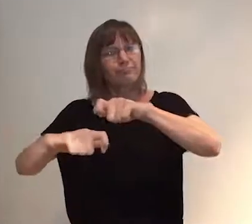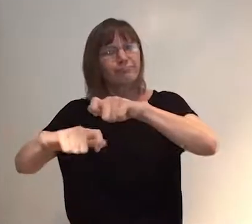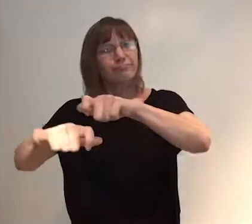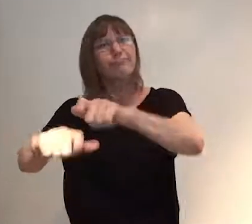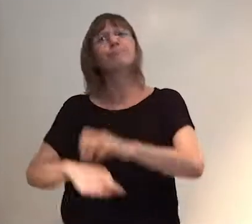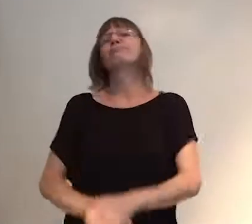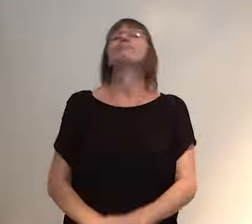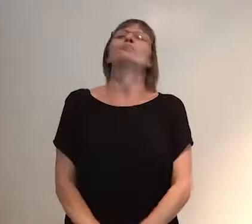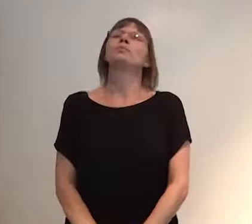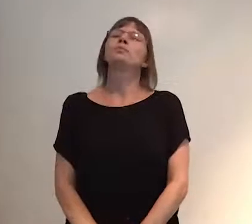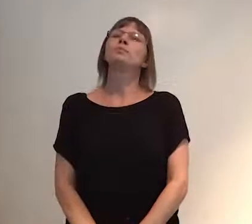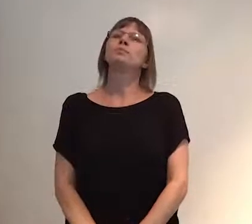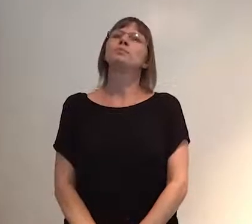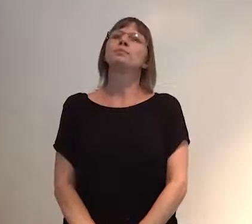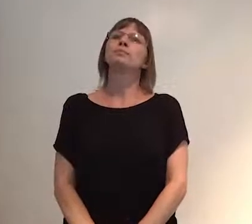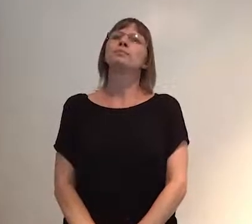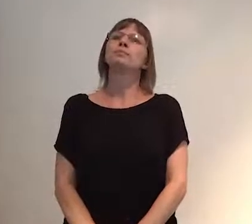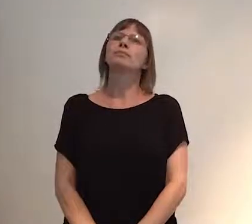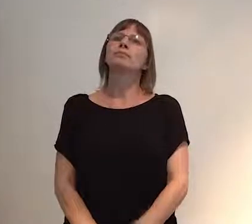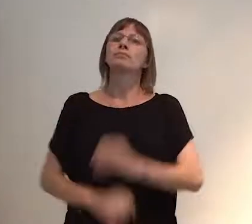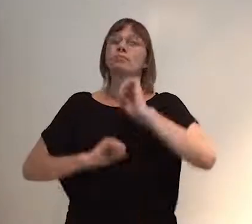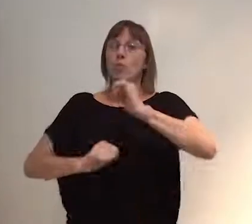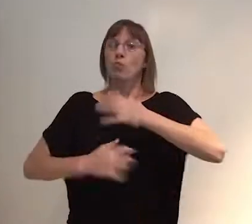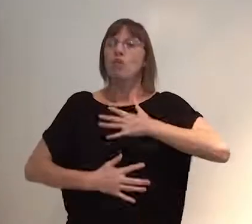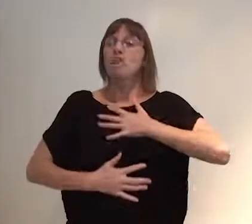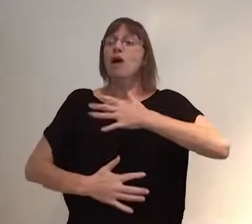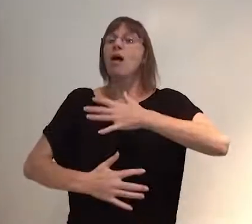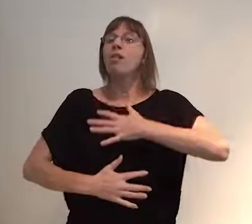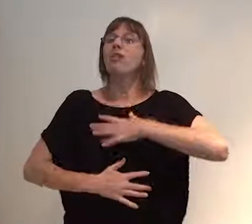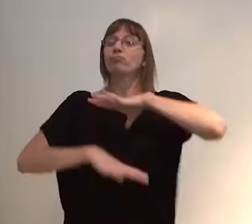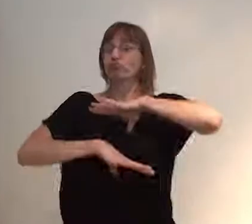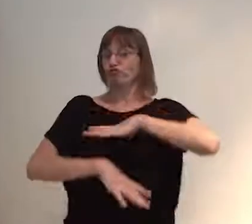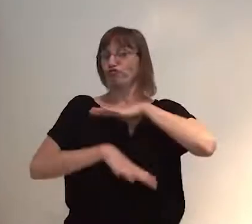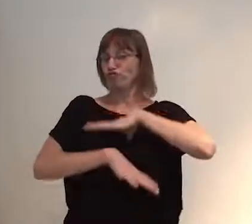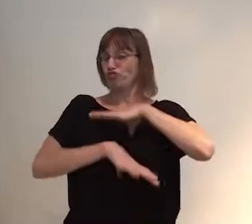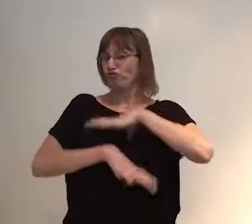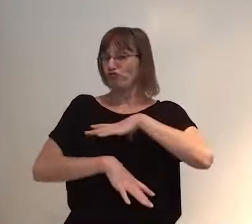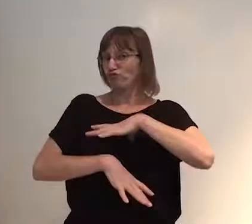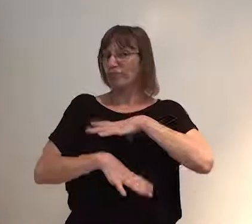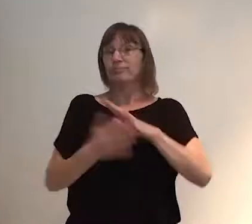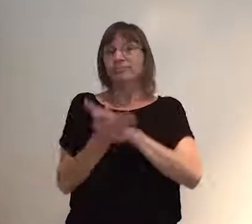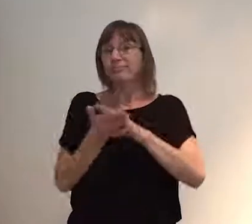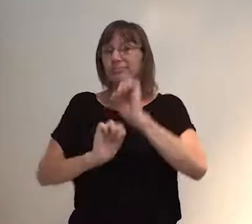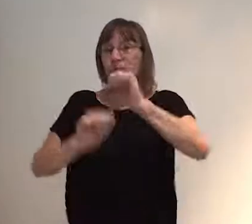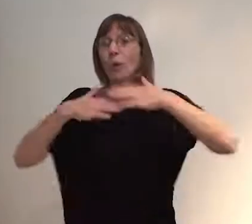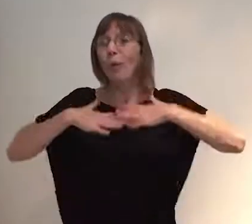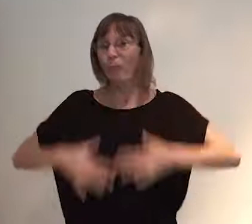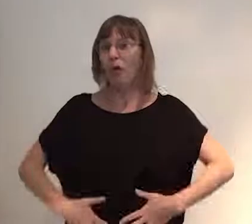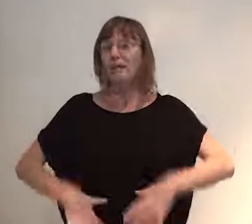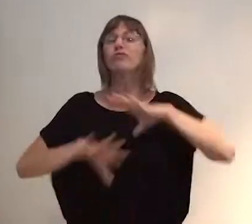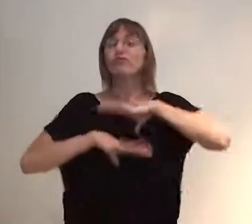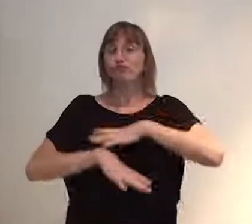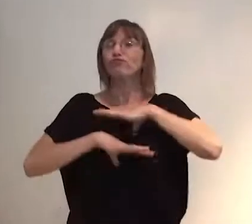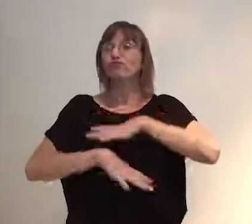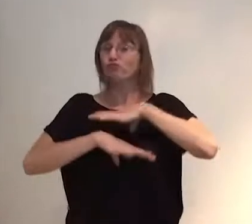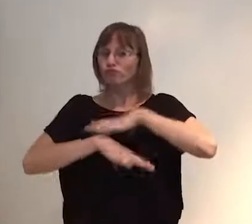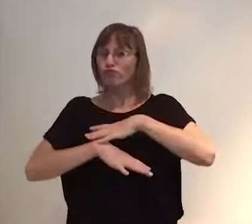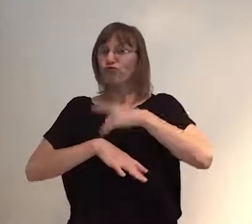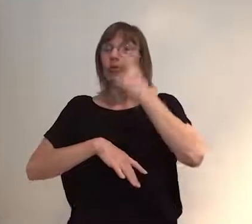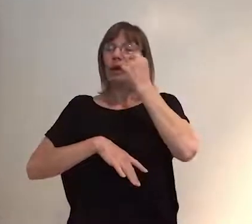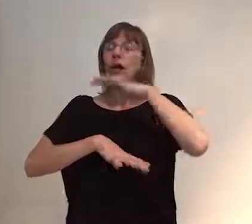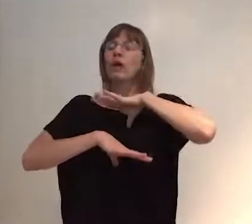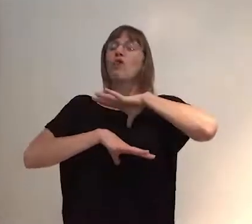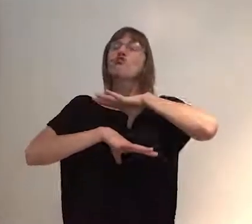So as your breath is nice and relaxed, so too your body is nice and relaxed and you